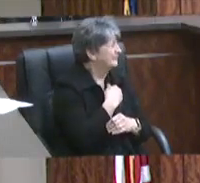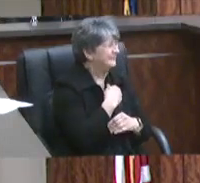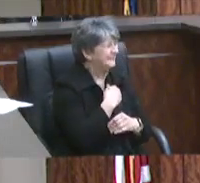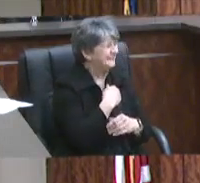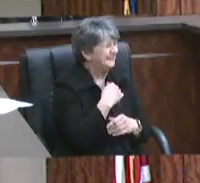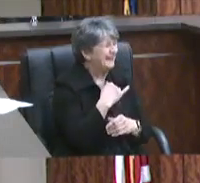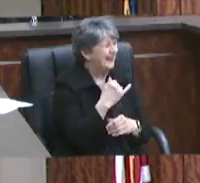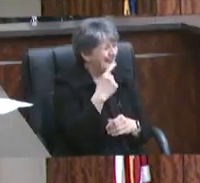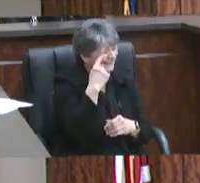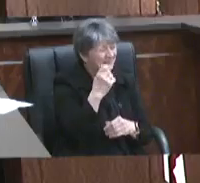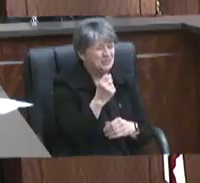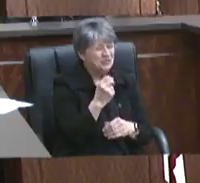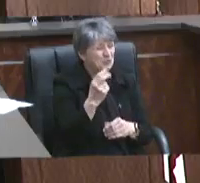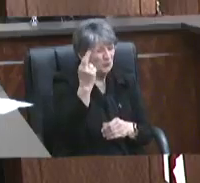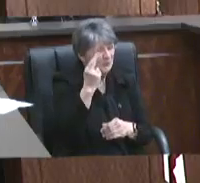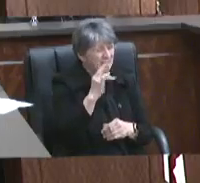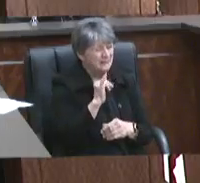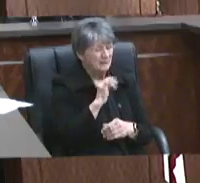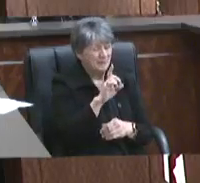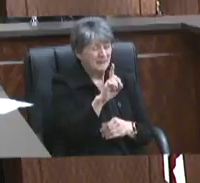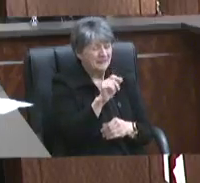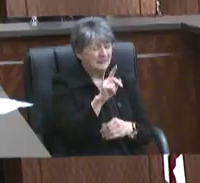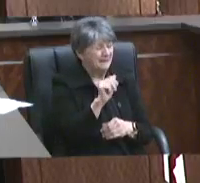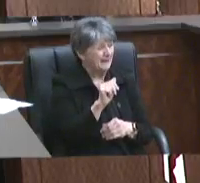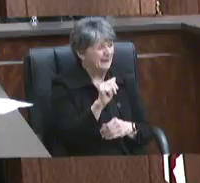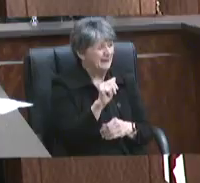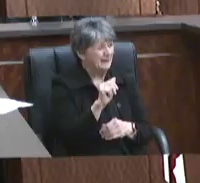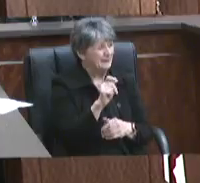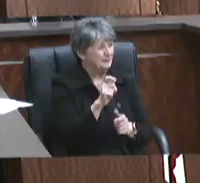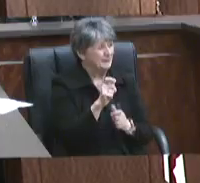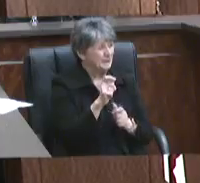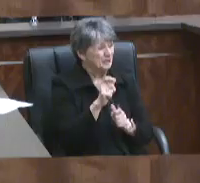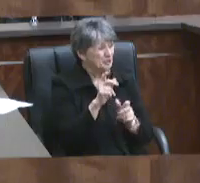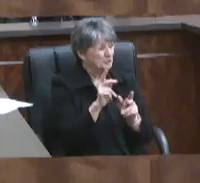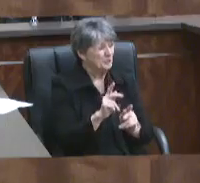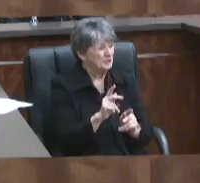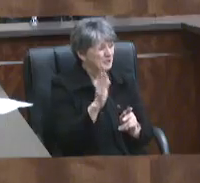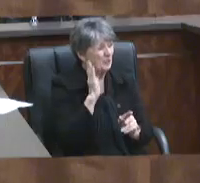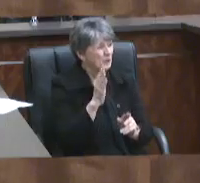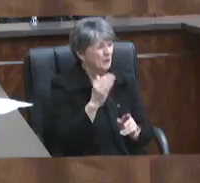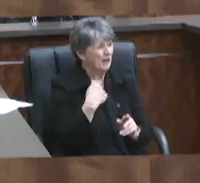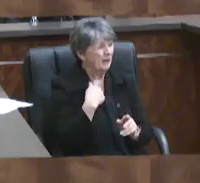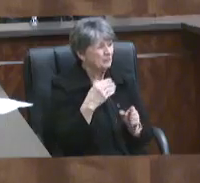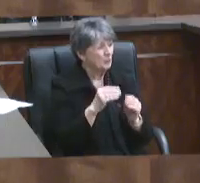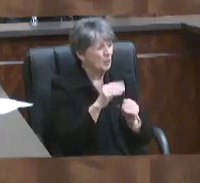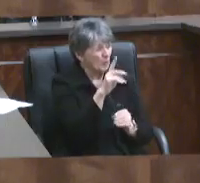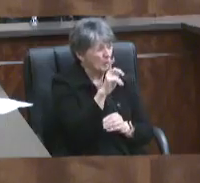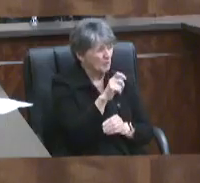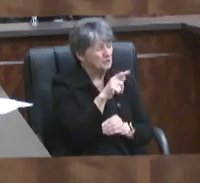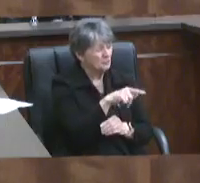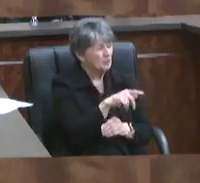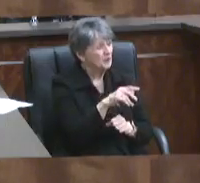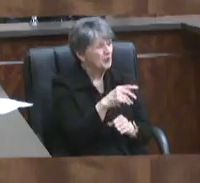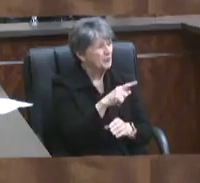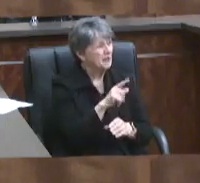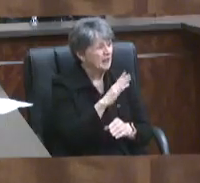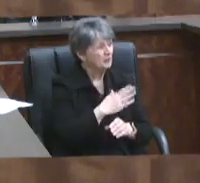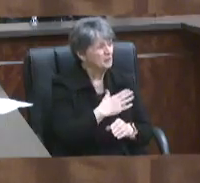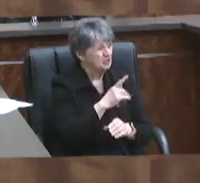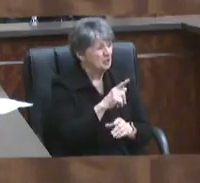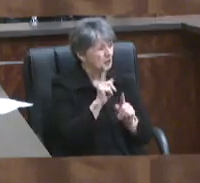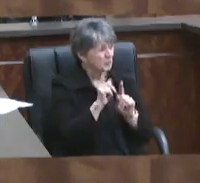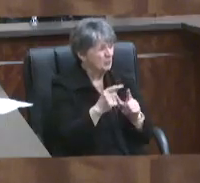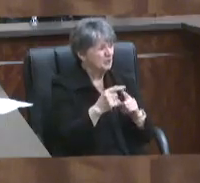person. I appreciate it. I'll have some more questions for you eventually, maybe when we meet. Wonderful. That would be great. But I appreciated you responding to me right